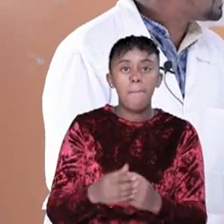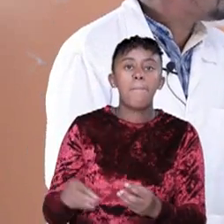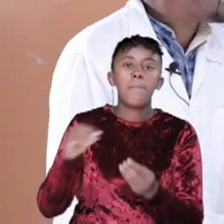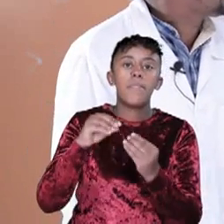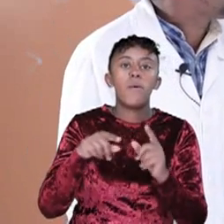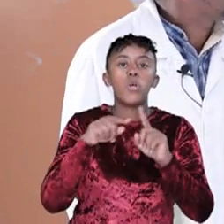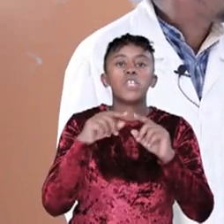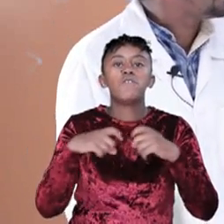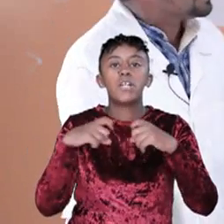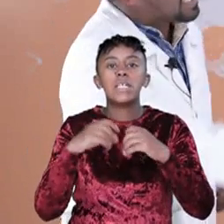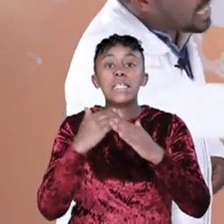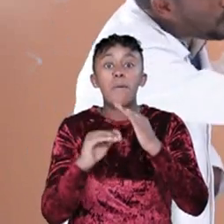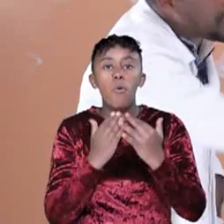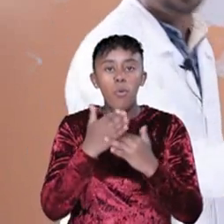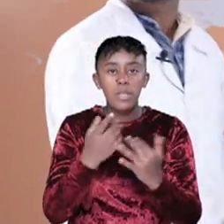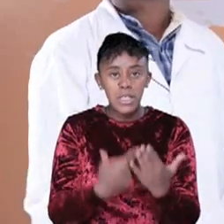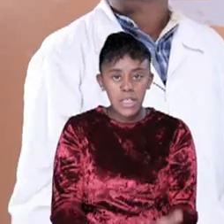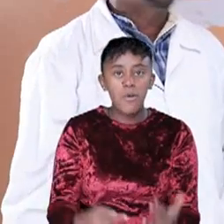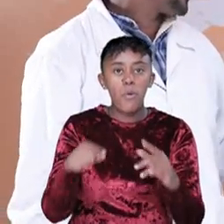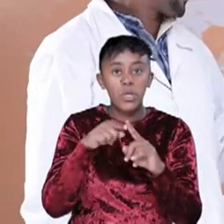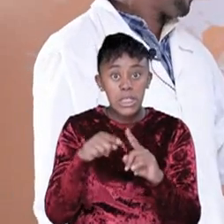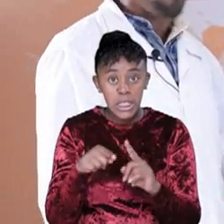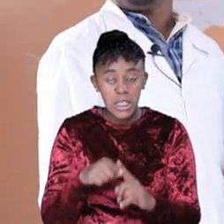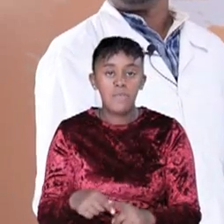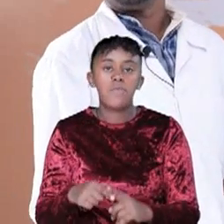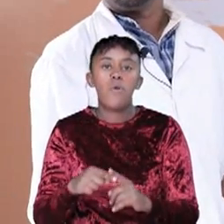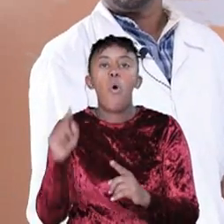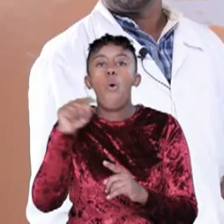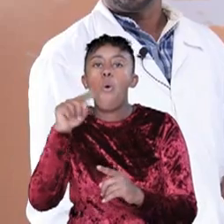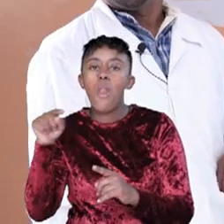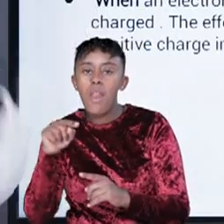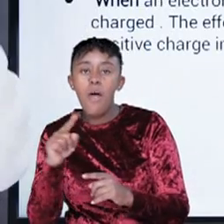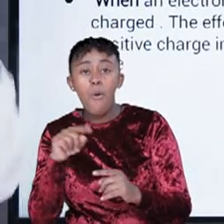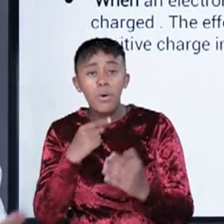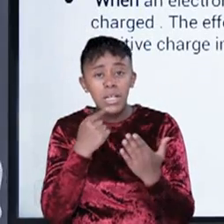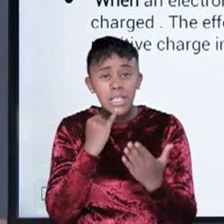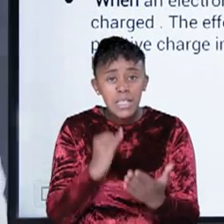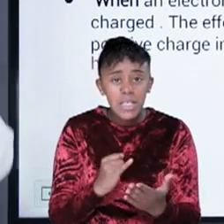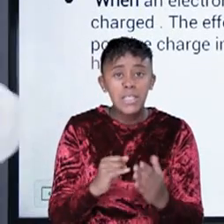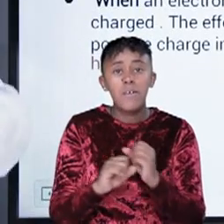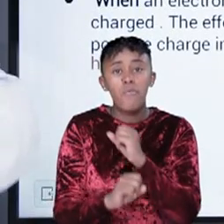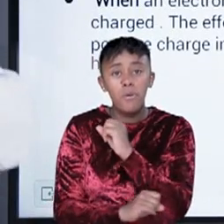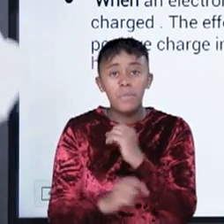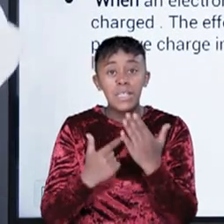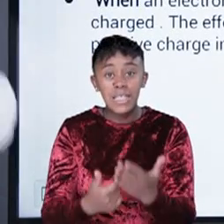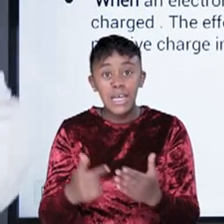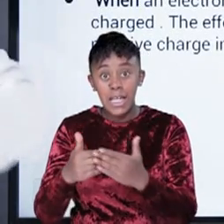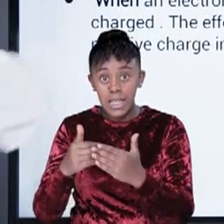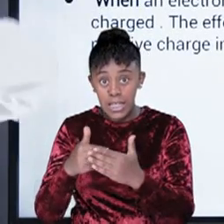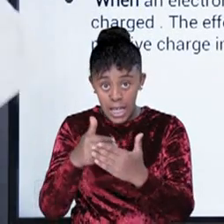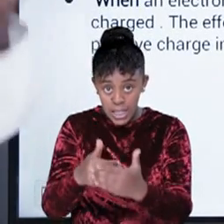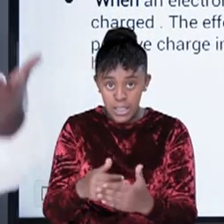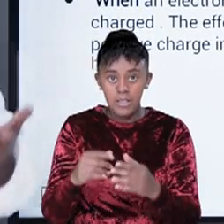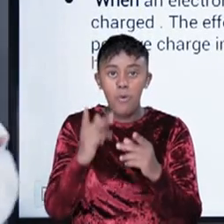a positive charge in semiconductor. This positive charge is called a hole. A hole is formed when electron is